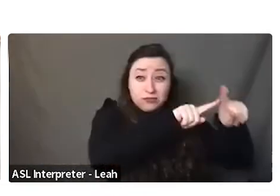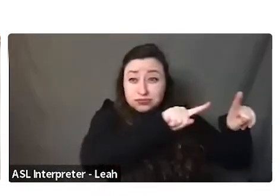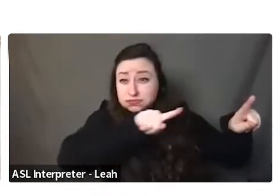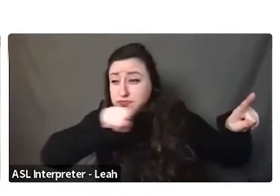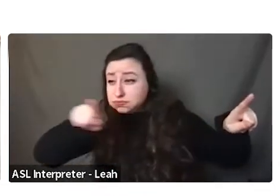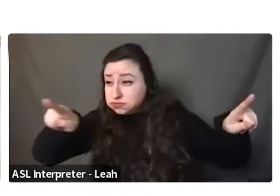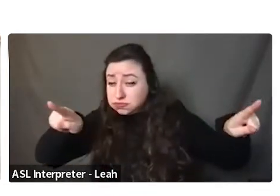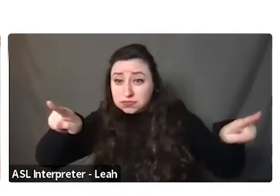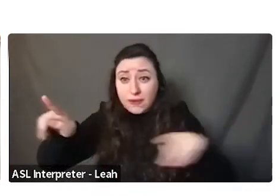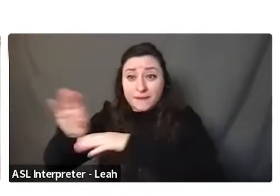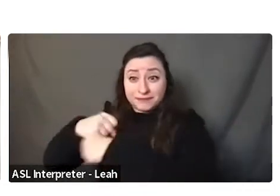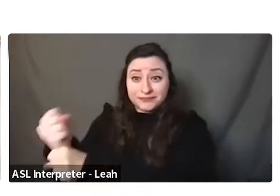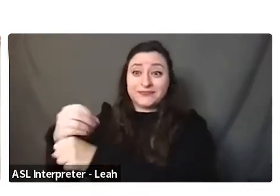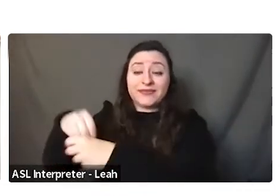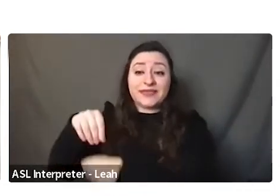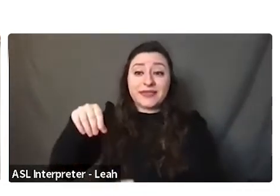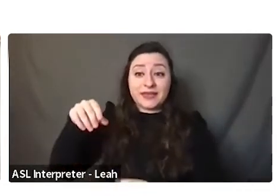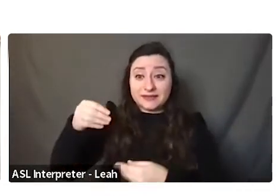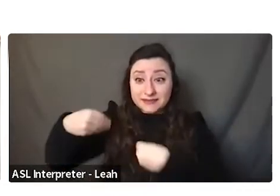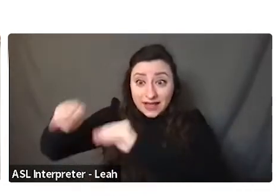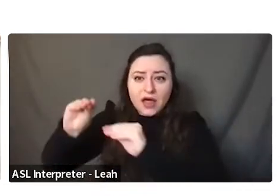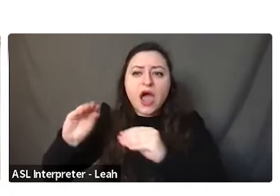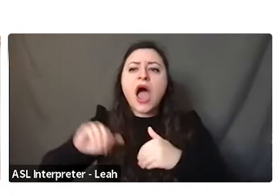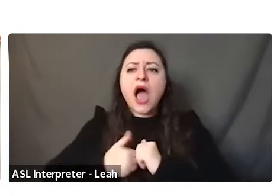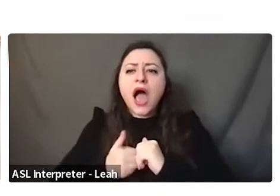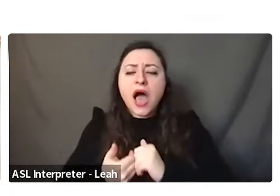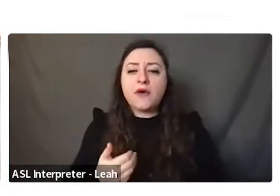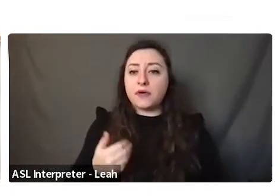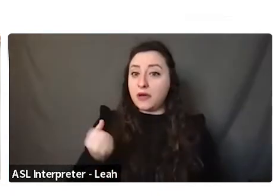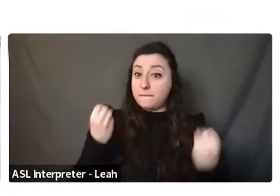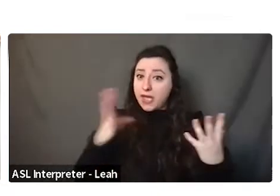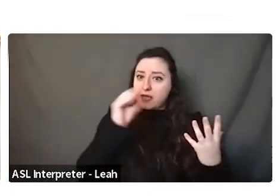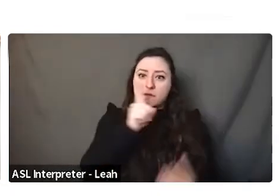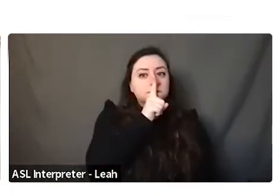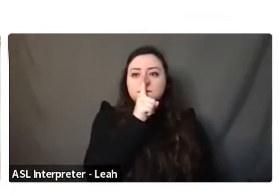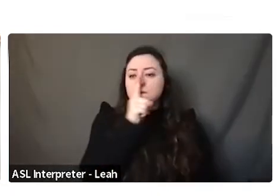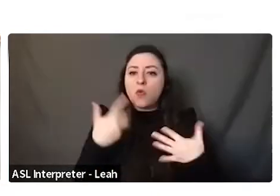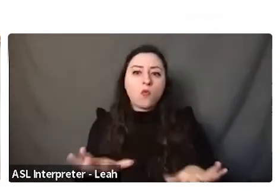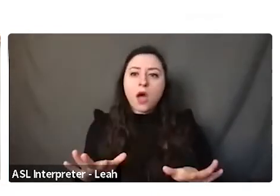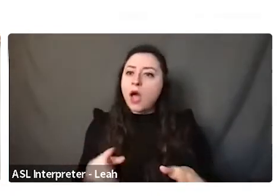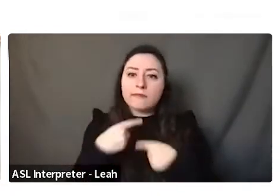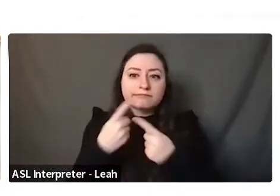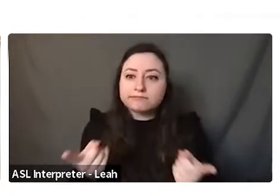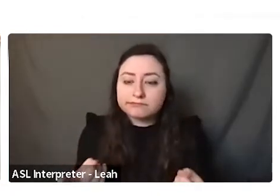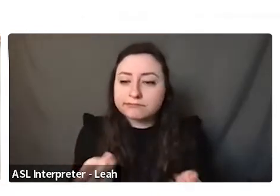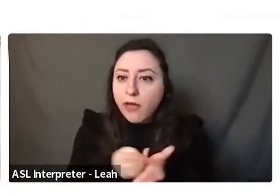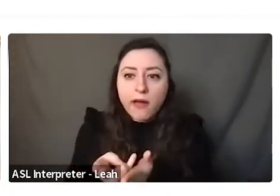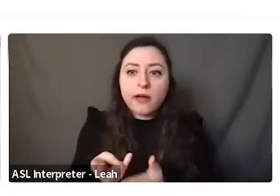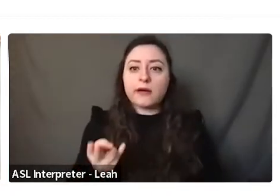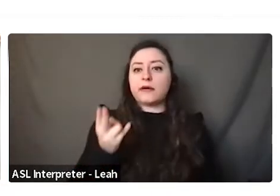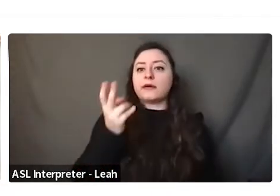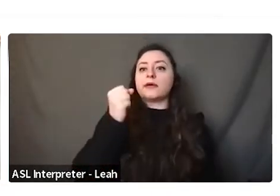US? And a lot of companies did not want to share that information. So I was really asking these questions, not